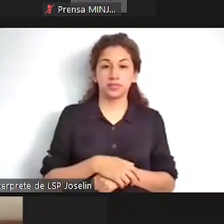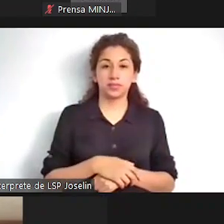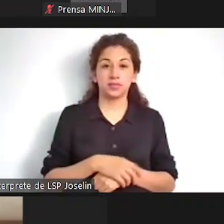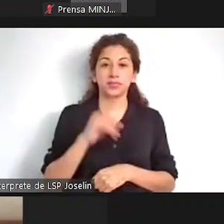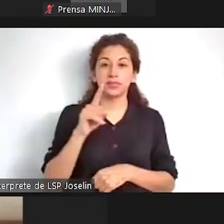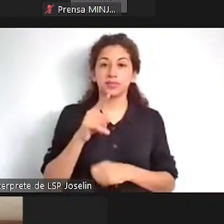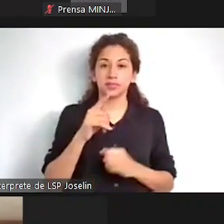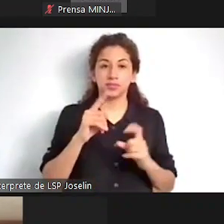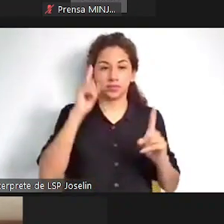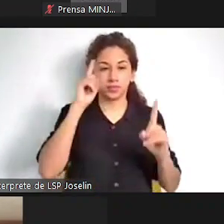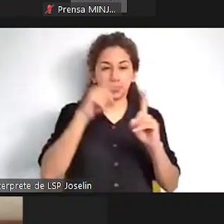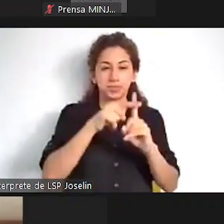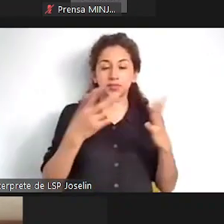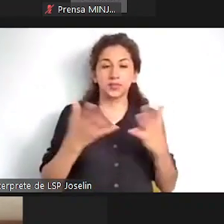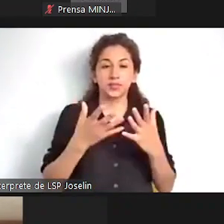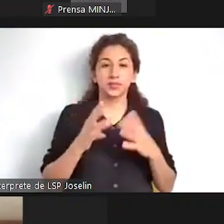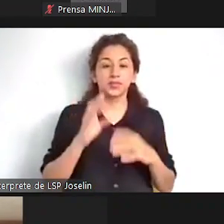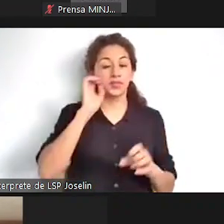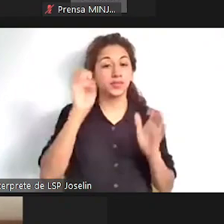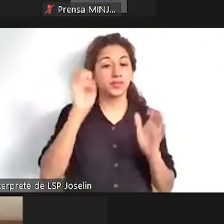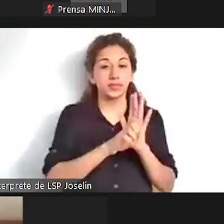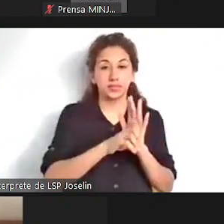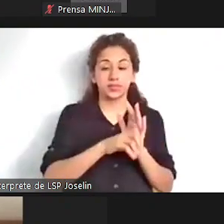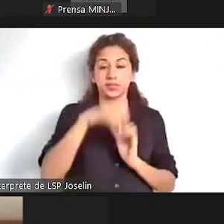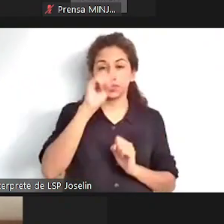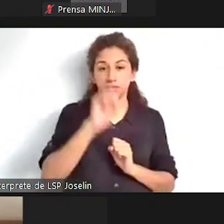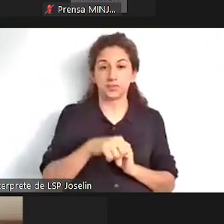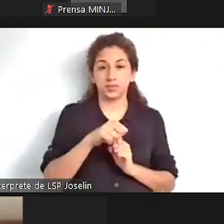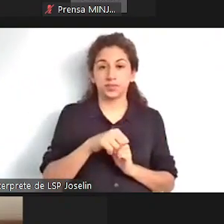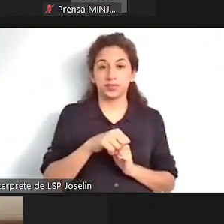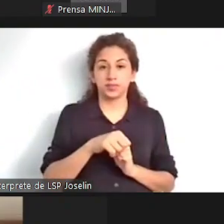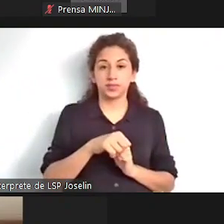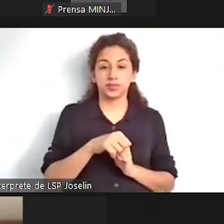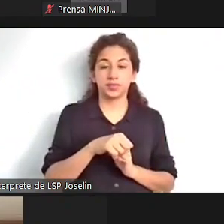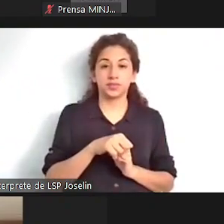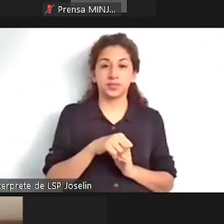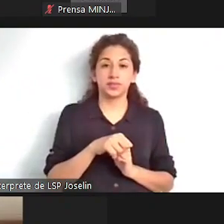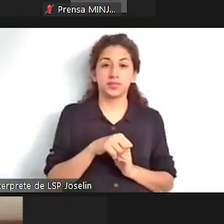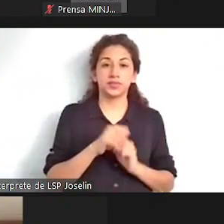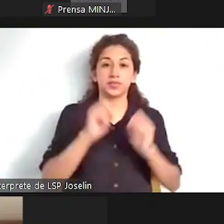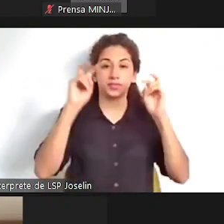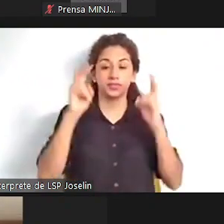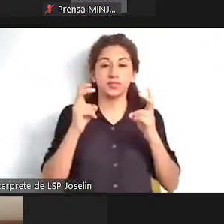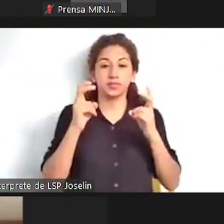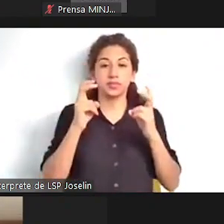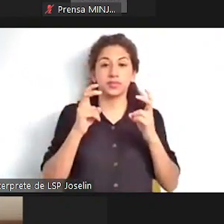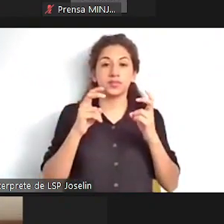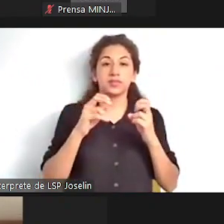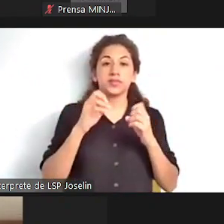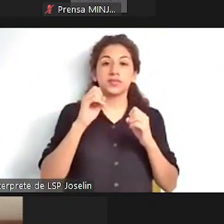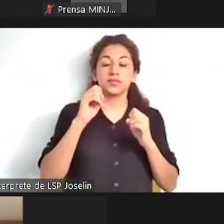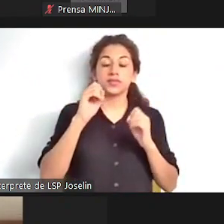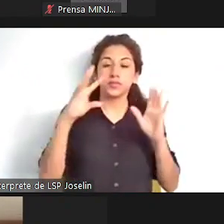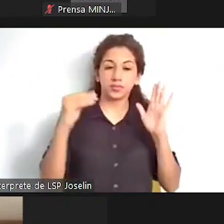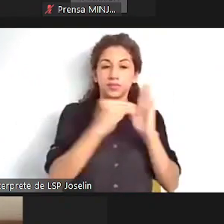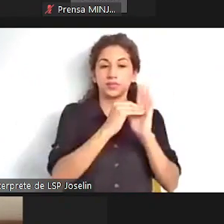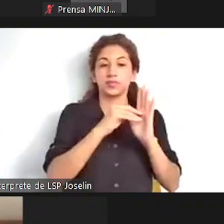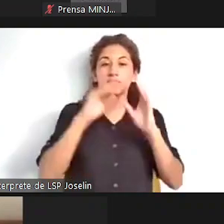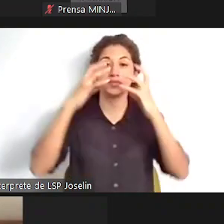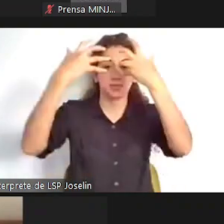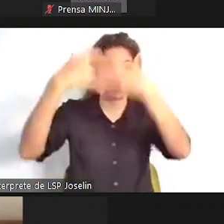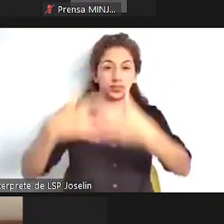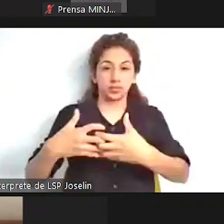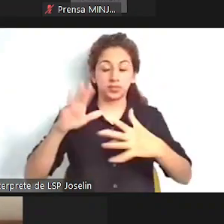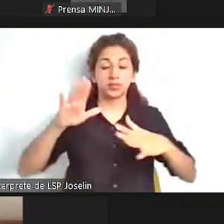diligence mechanism to be established by companies do contribute to preventing and resolving the